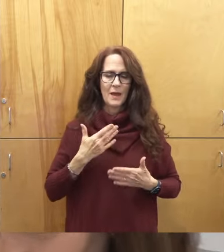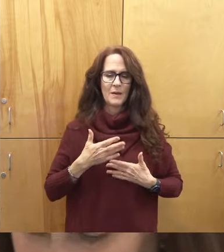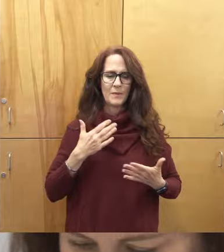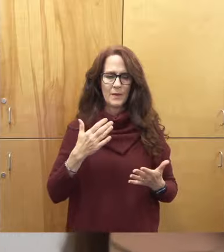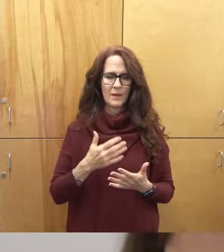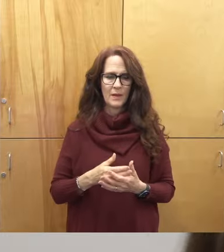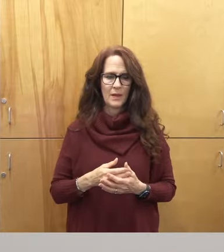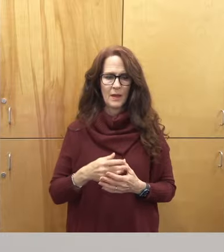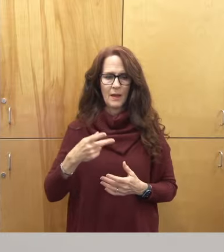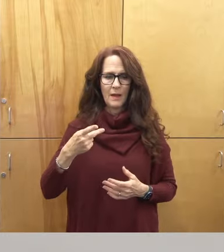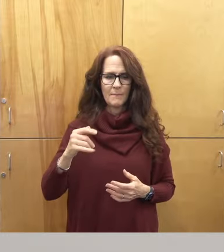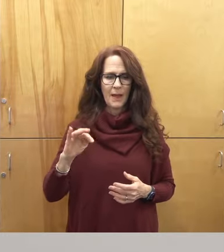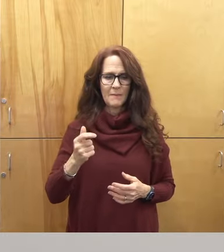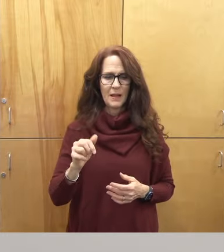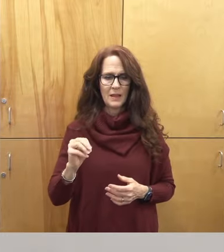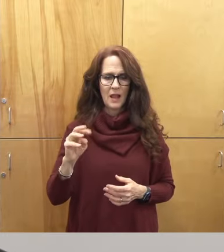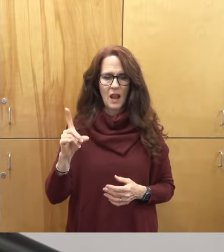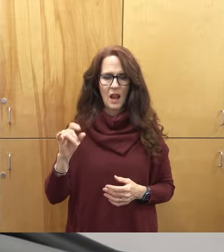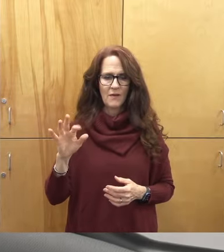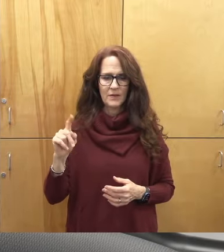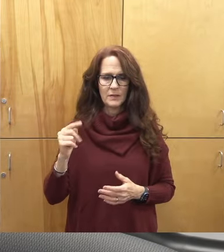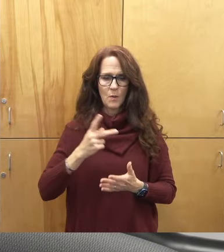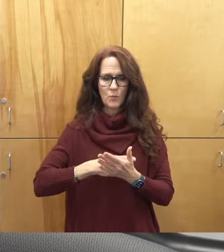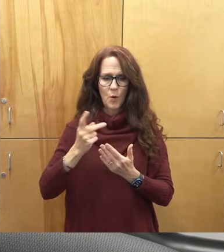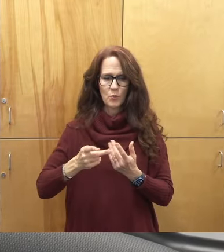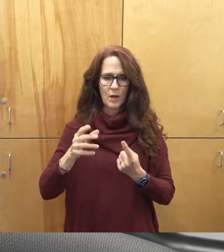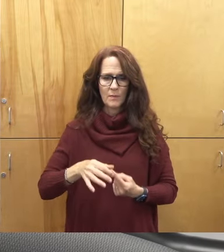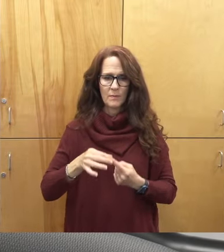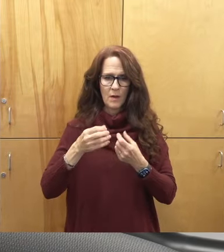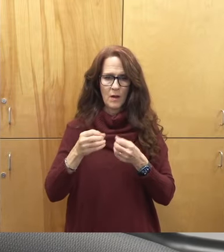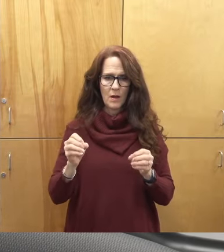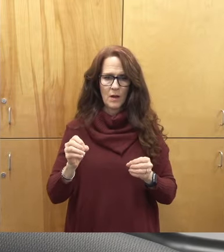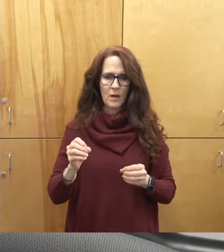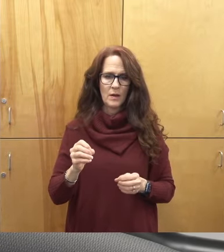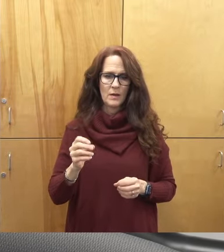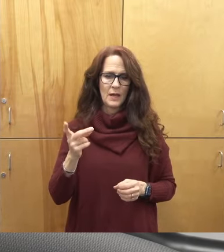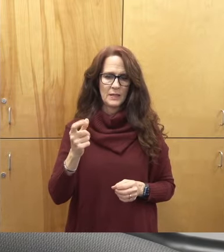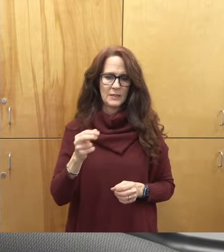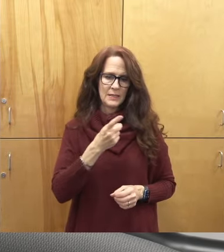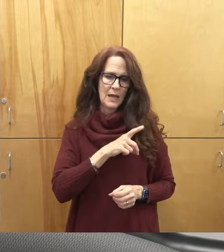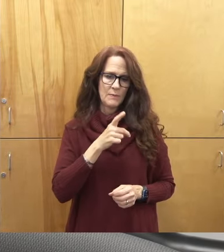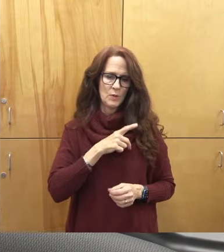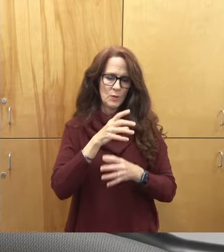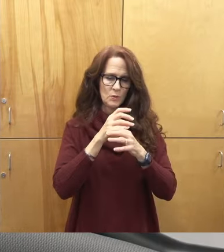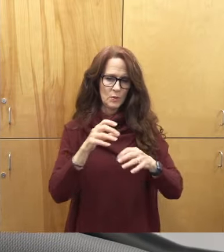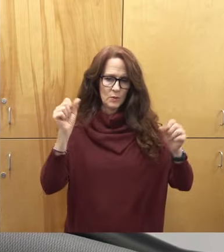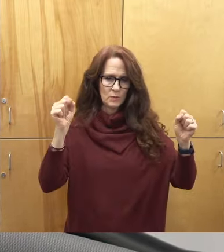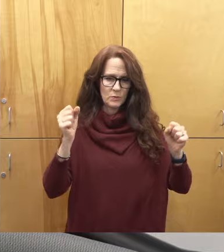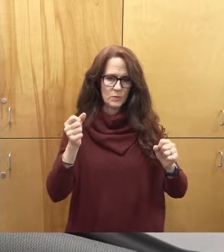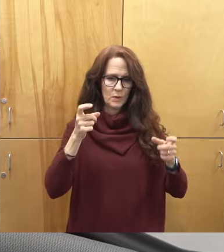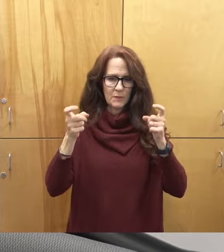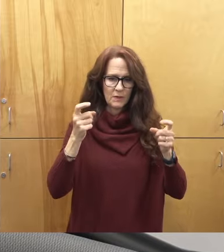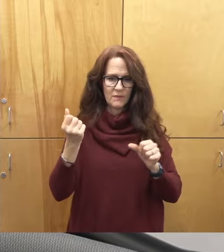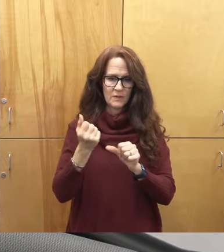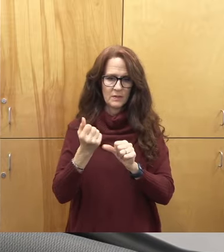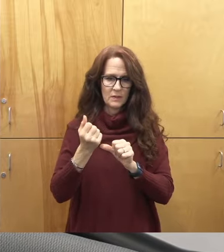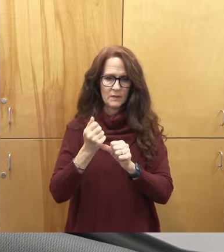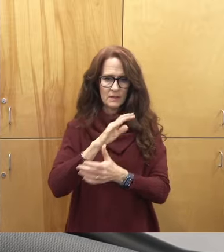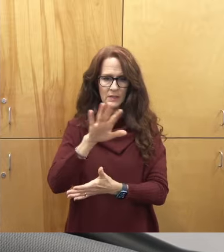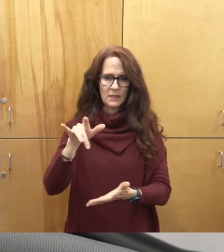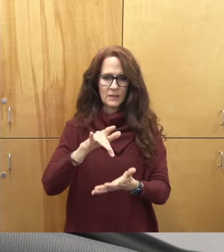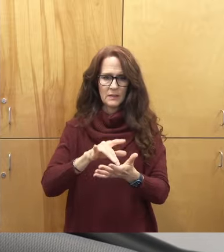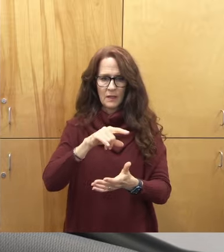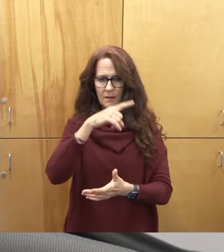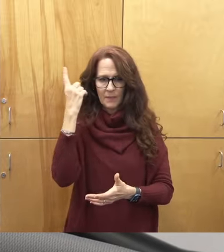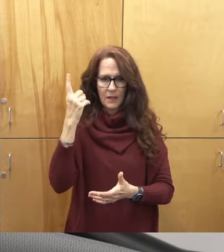Pamela Lovett, moving from program specialist in the Office of Deputy Superintendent to administrative assistant for the Center of Black